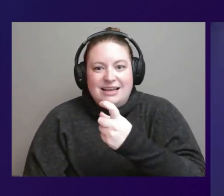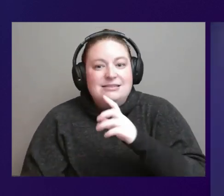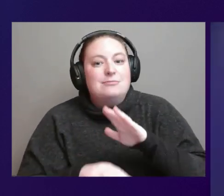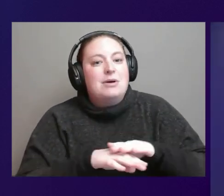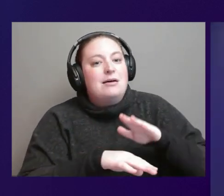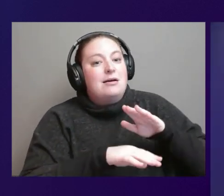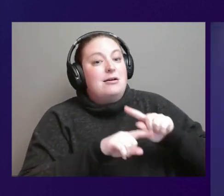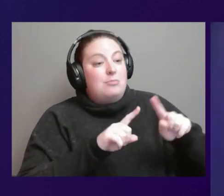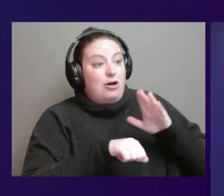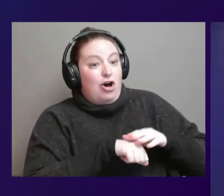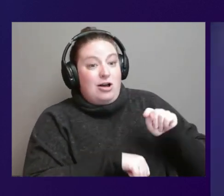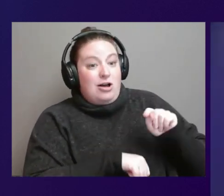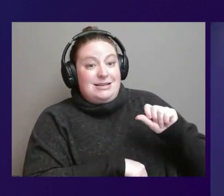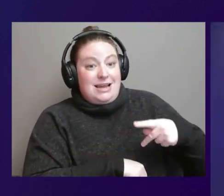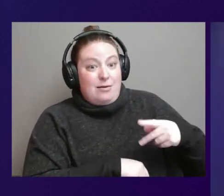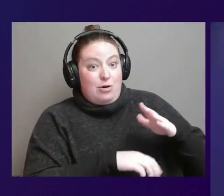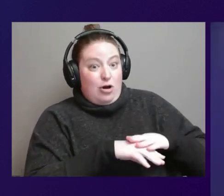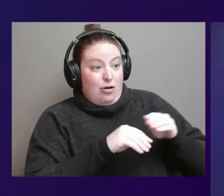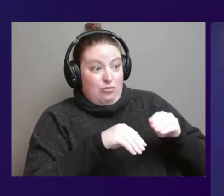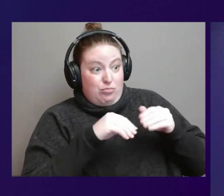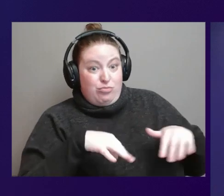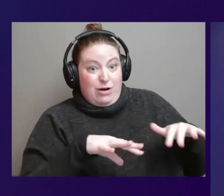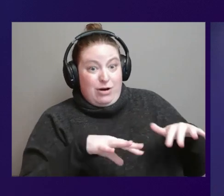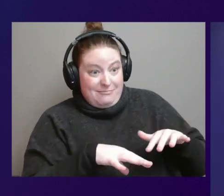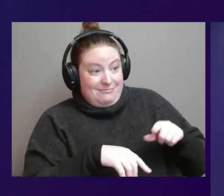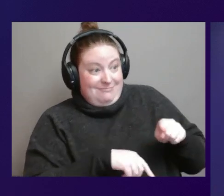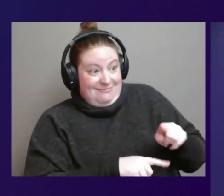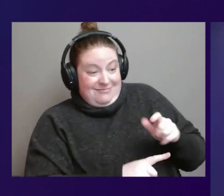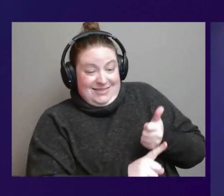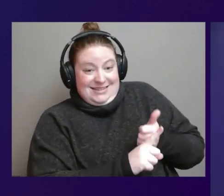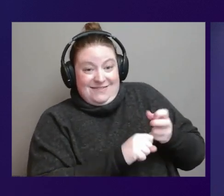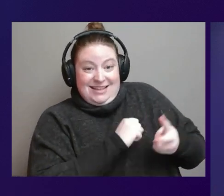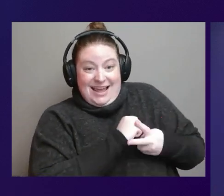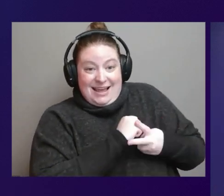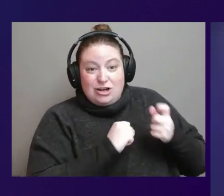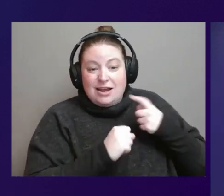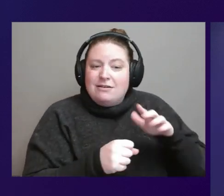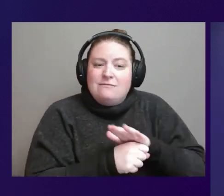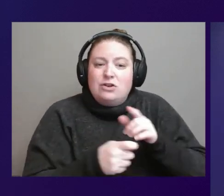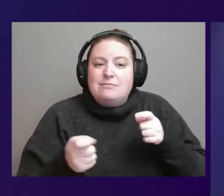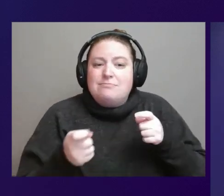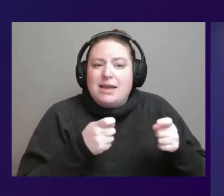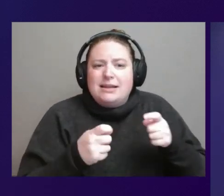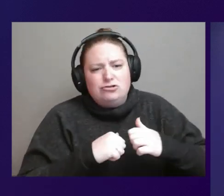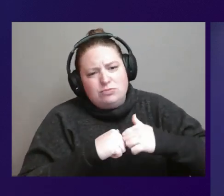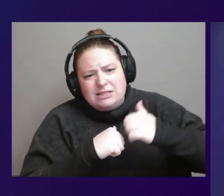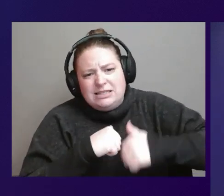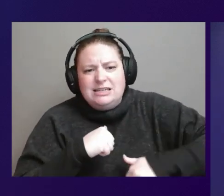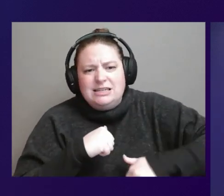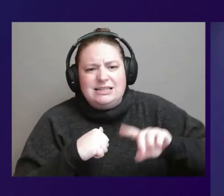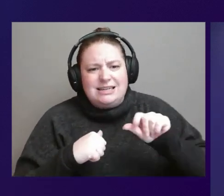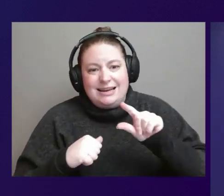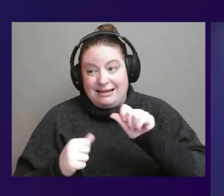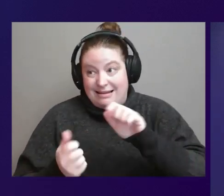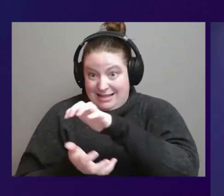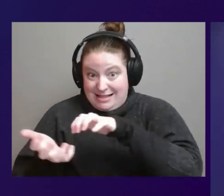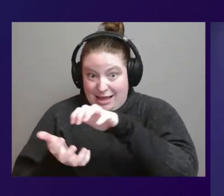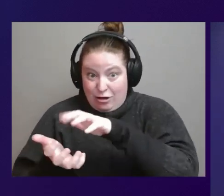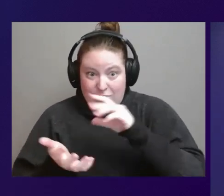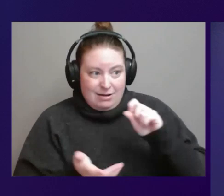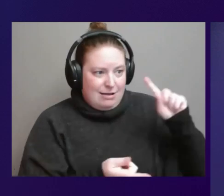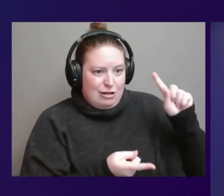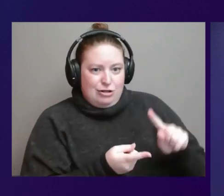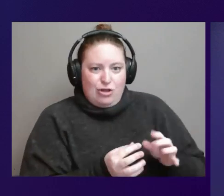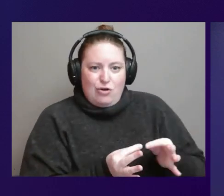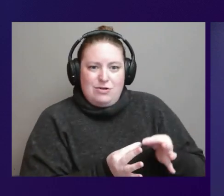that as the cache. And now you get the best of both worlds. You get fully managed, highly resilient data in the cloud, and you also get low latency access for some of